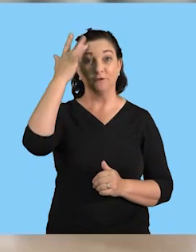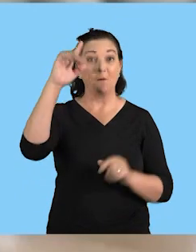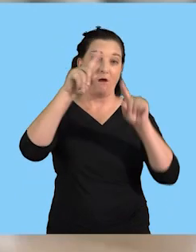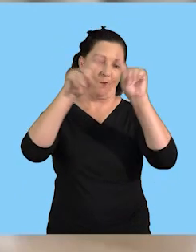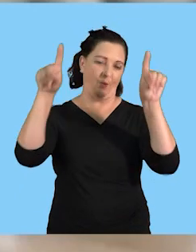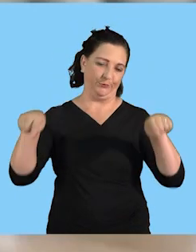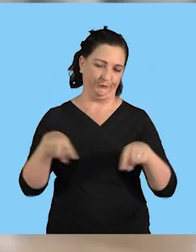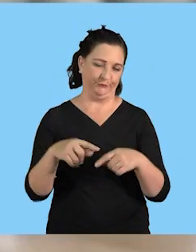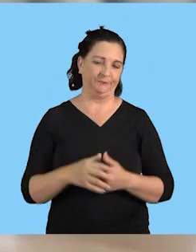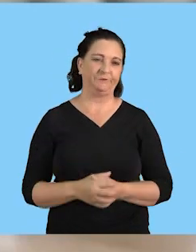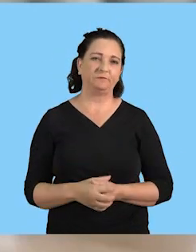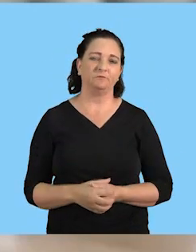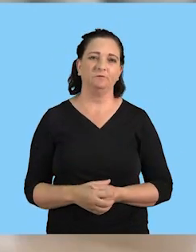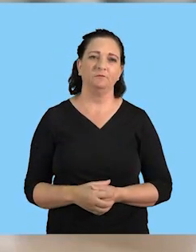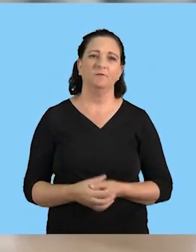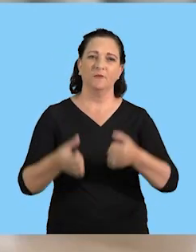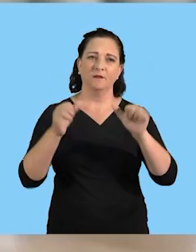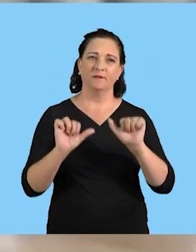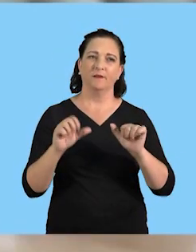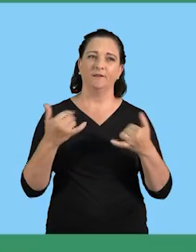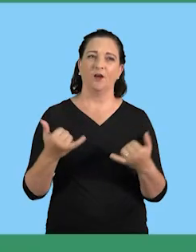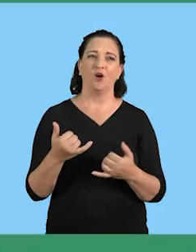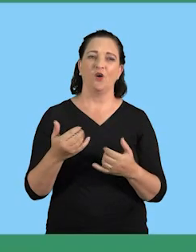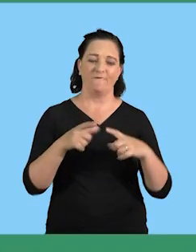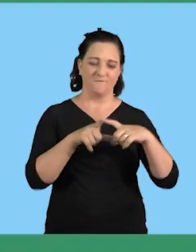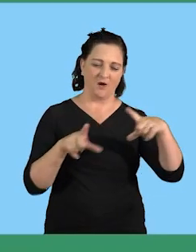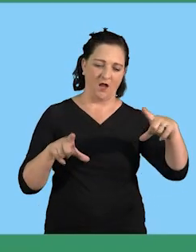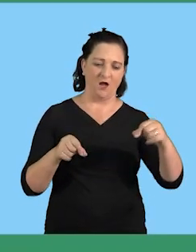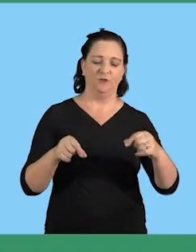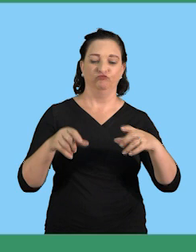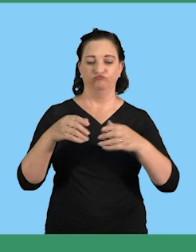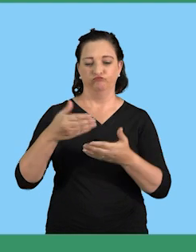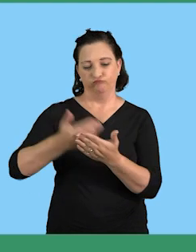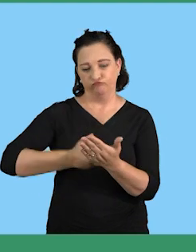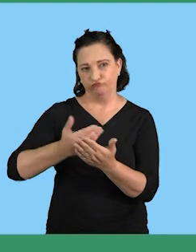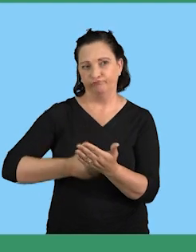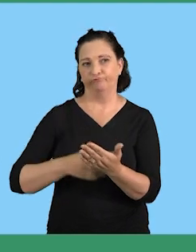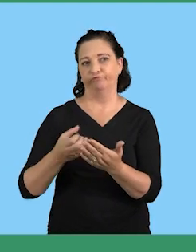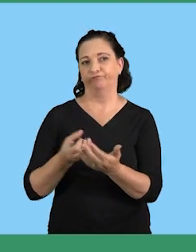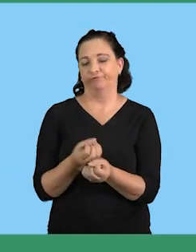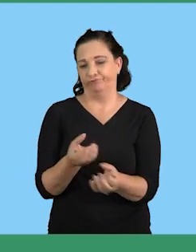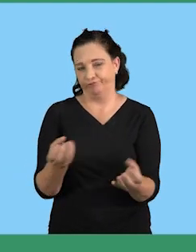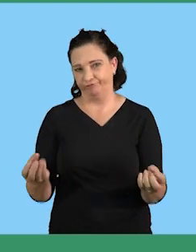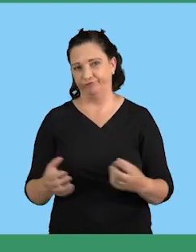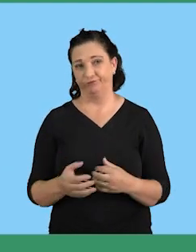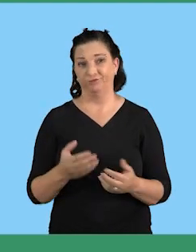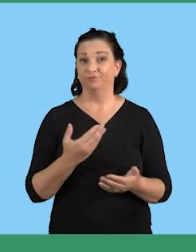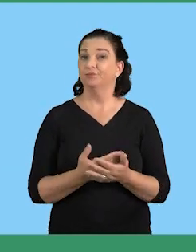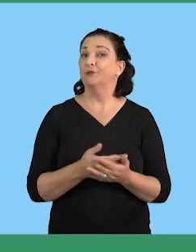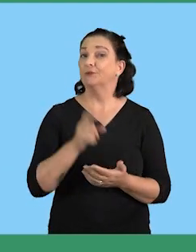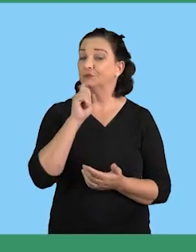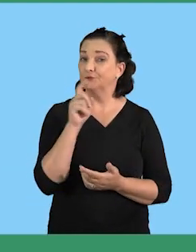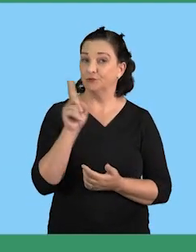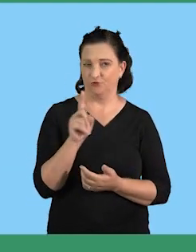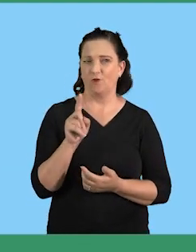smart board. Right. And then we're moving on to the flyers, the brochures, or the handouts. These ones can be used